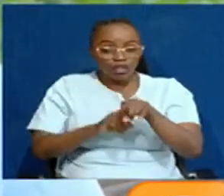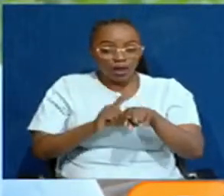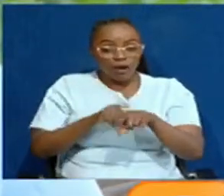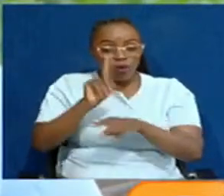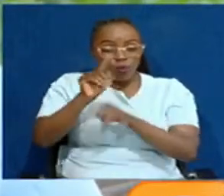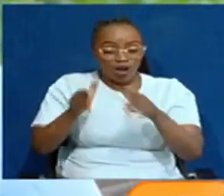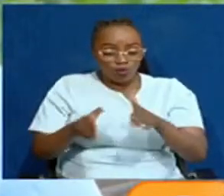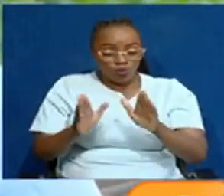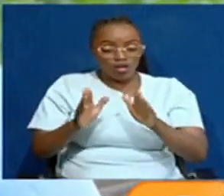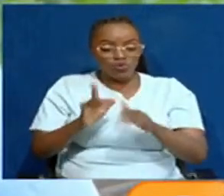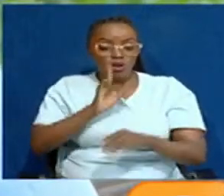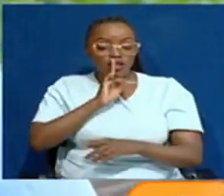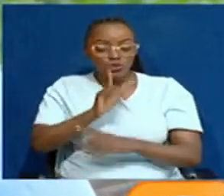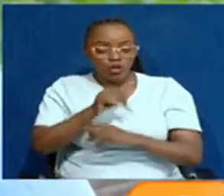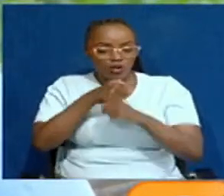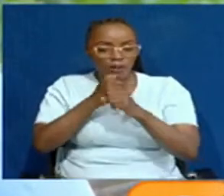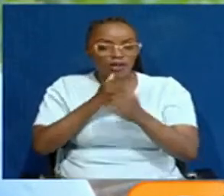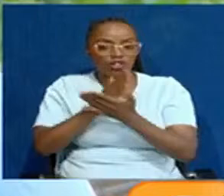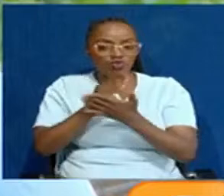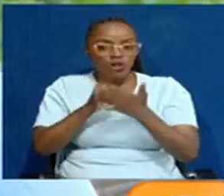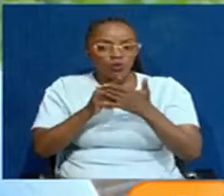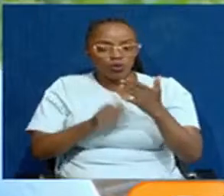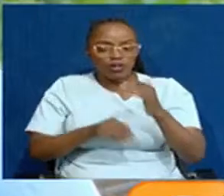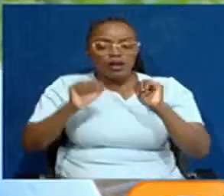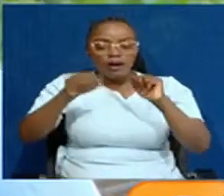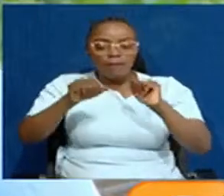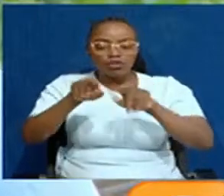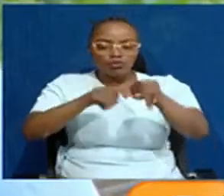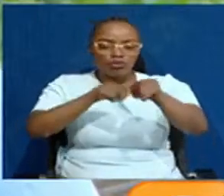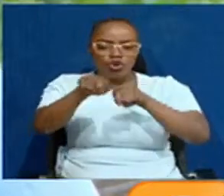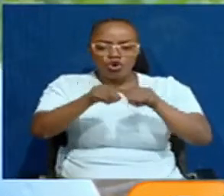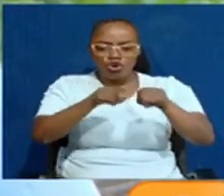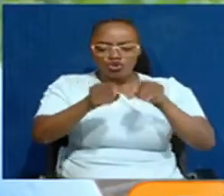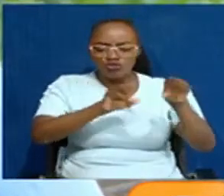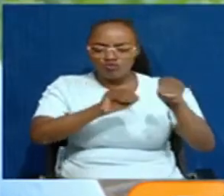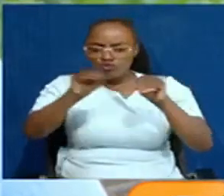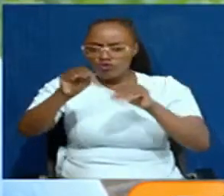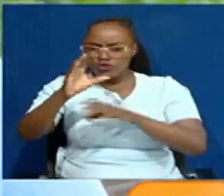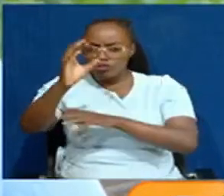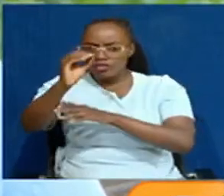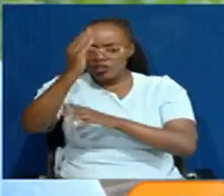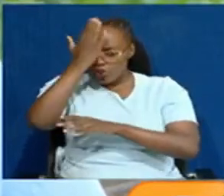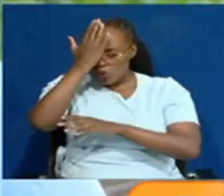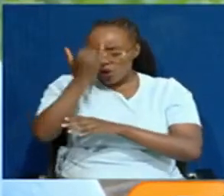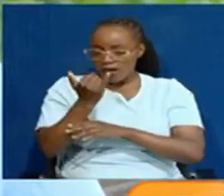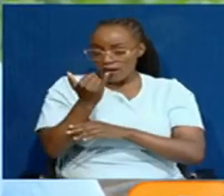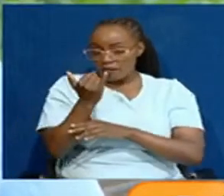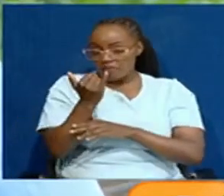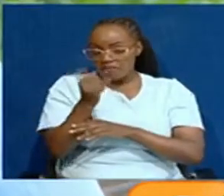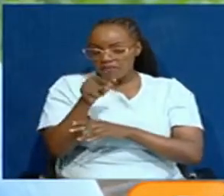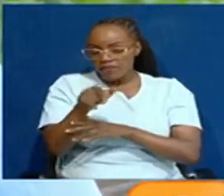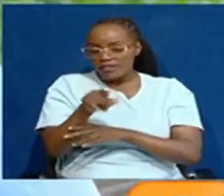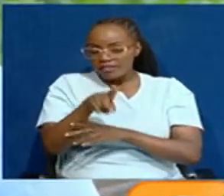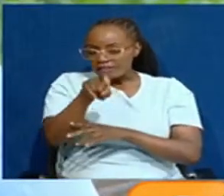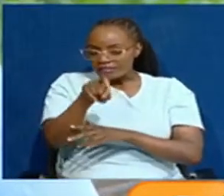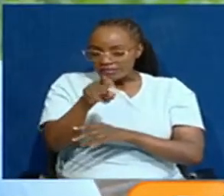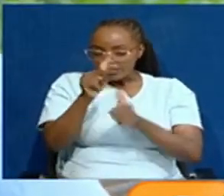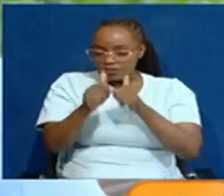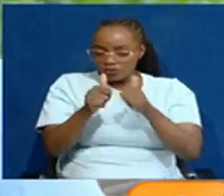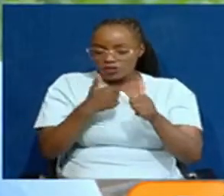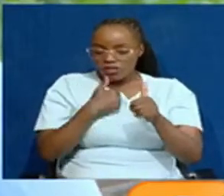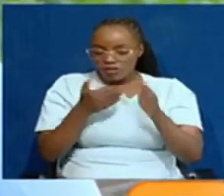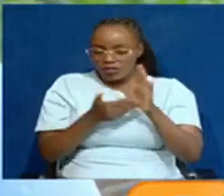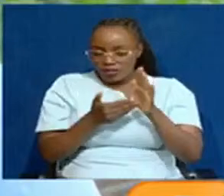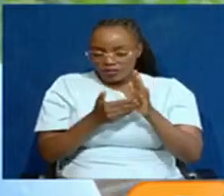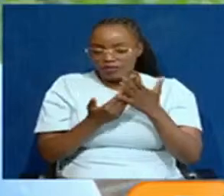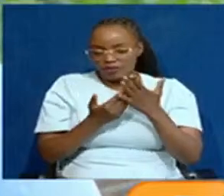way of ensuring that you are able to control and go to zero, because the insects will, being